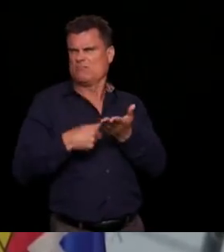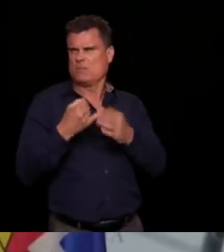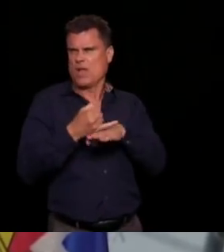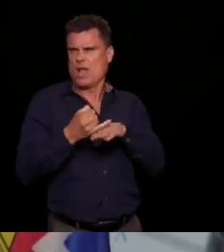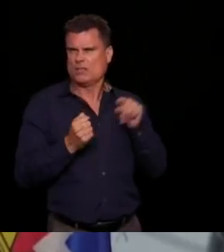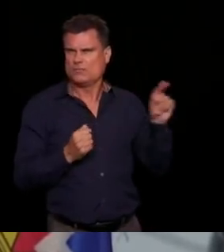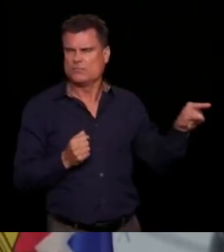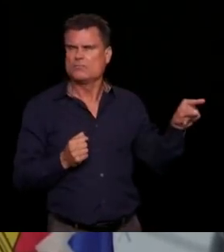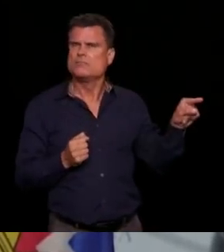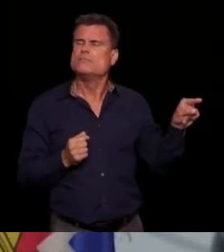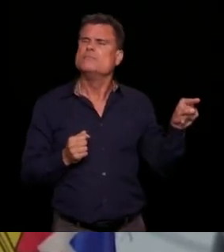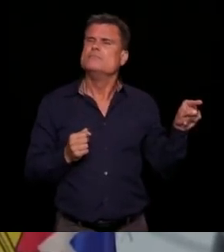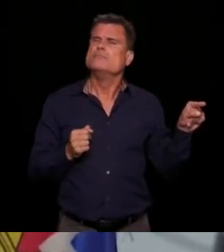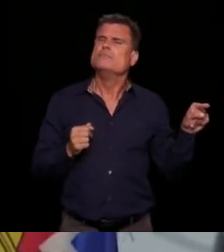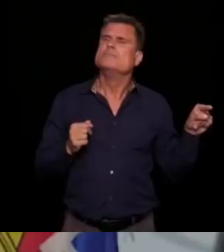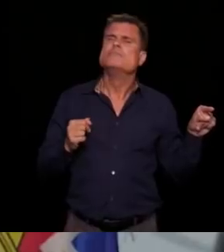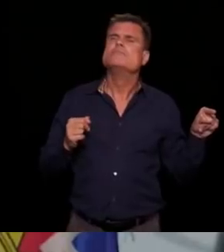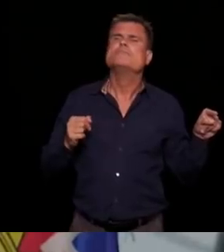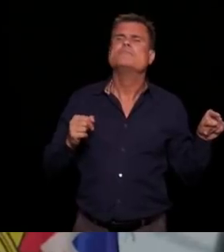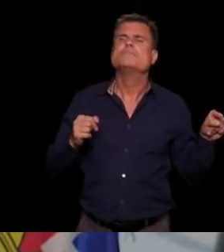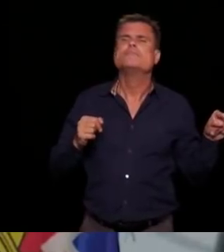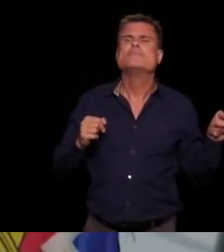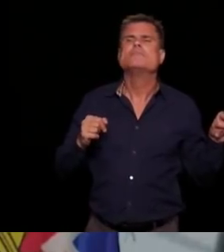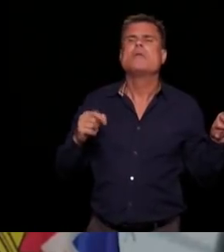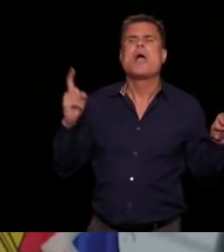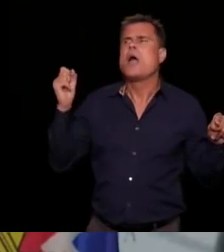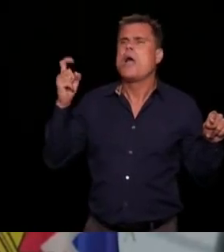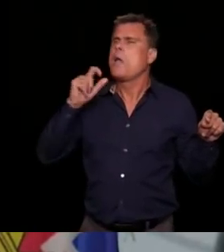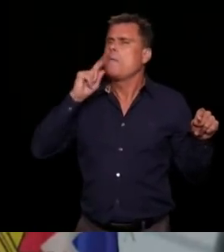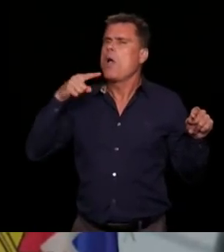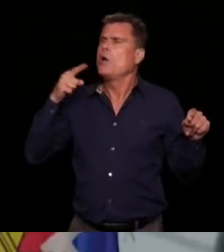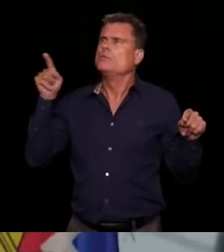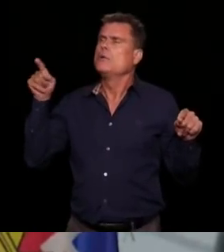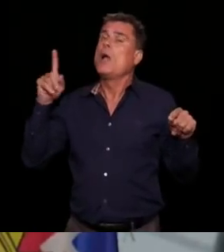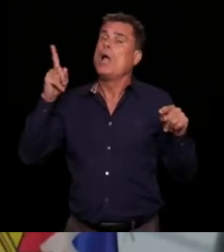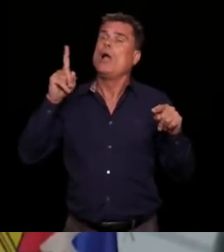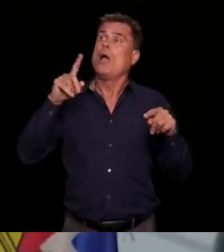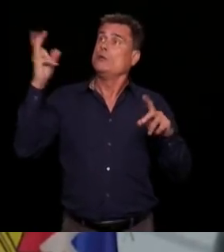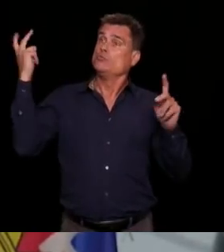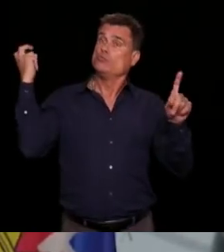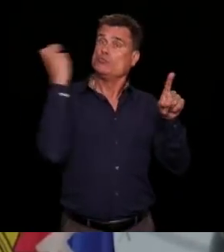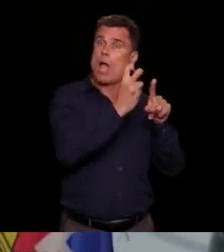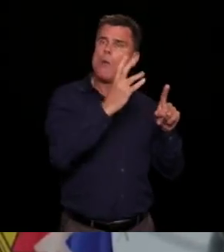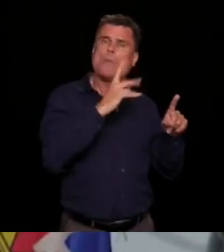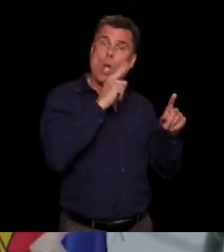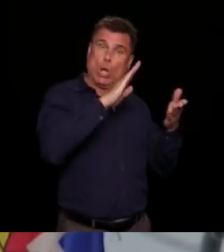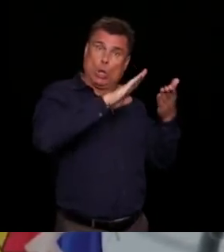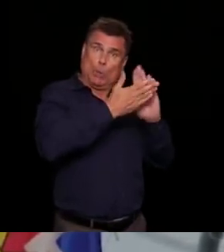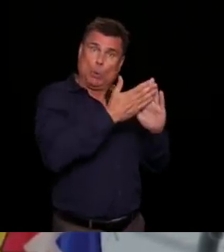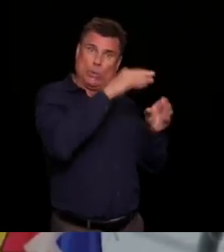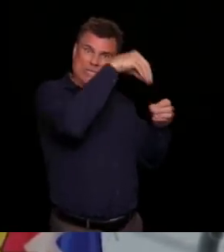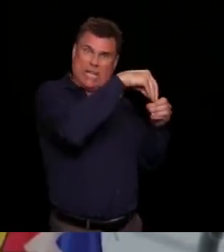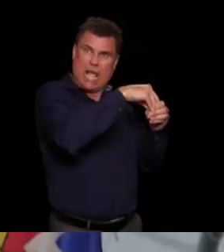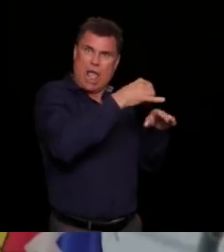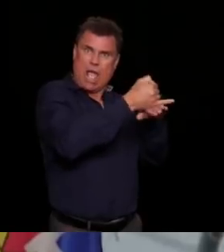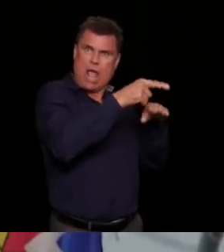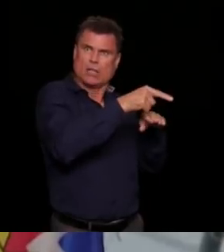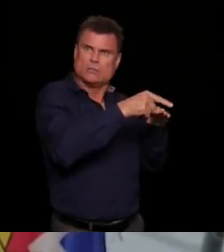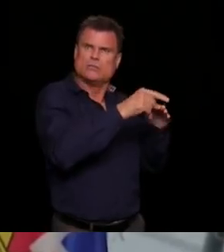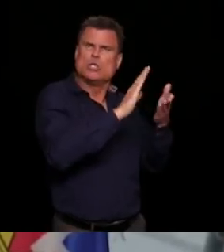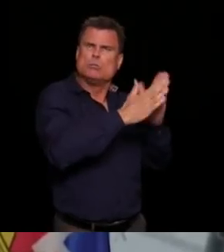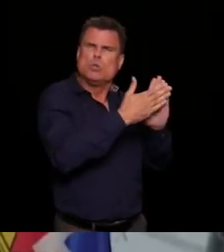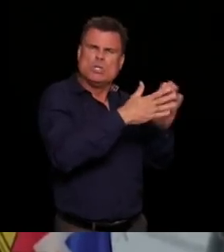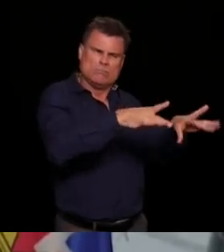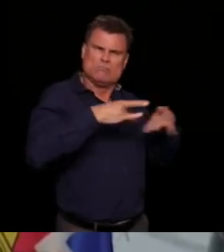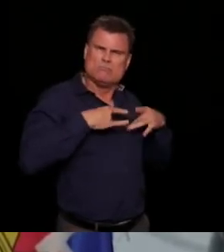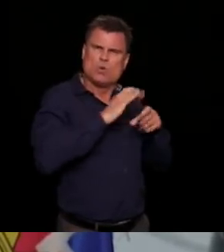but community exposure. So can you, like, expand on what that means? So when we report